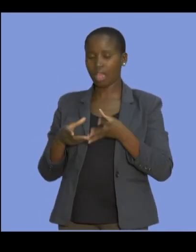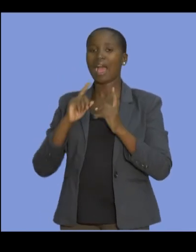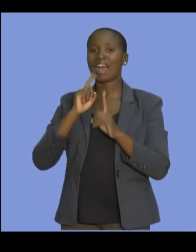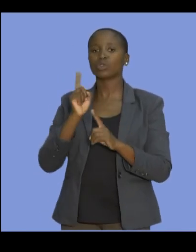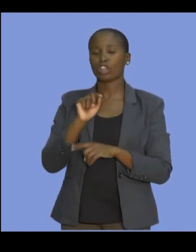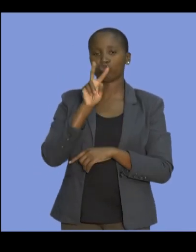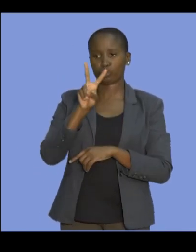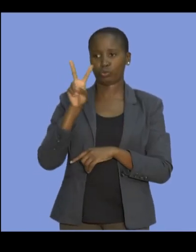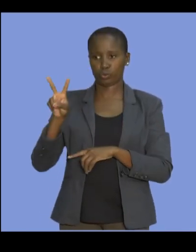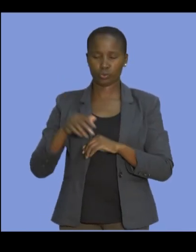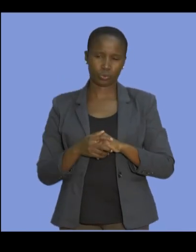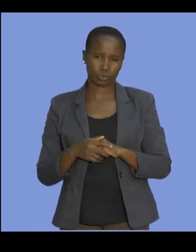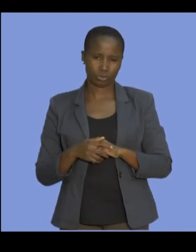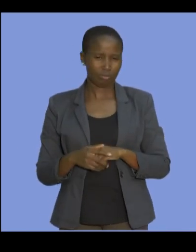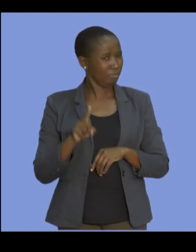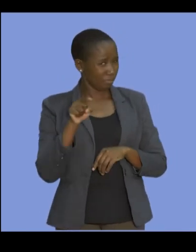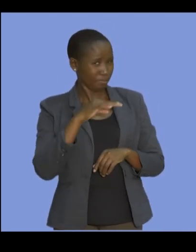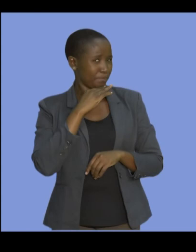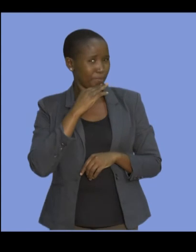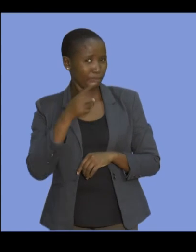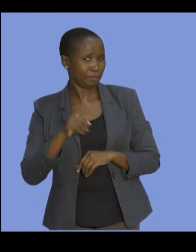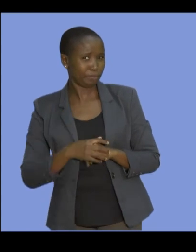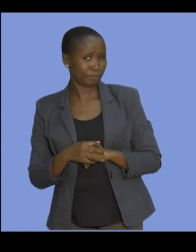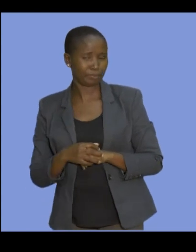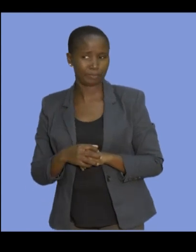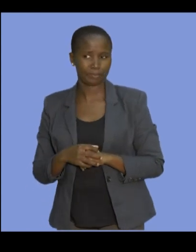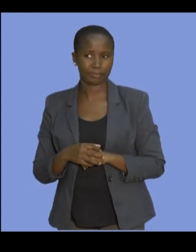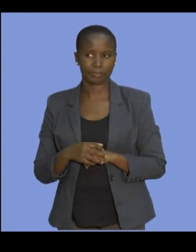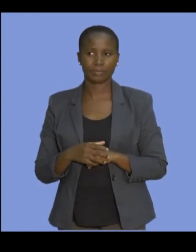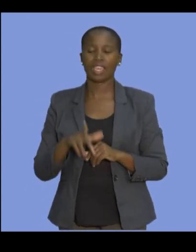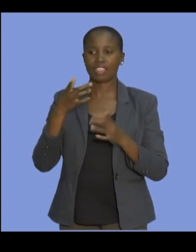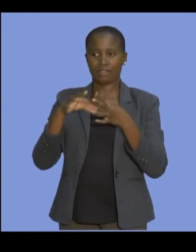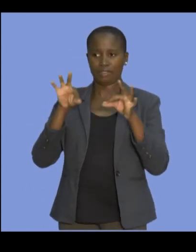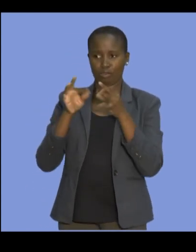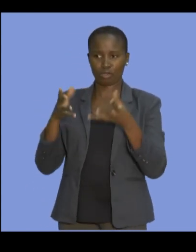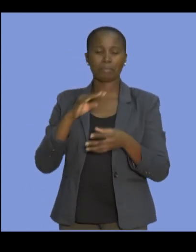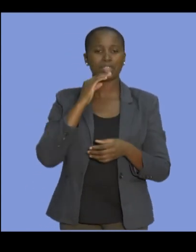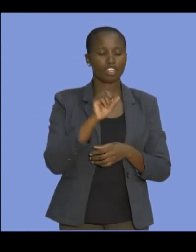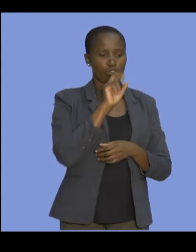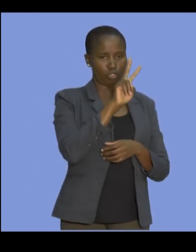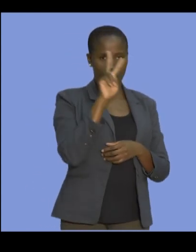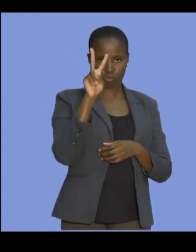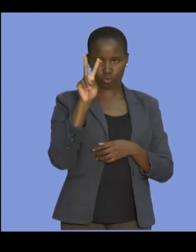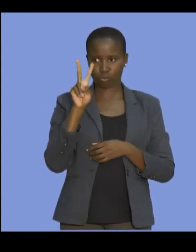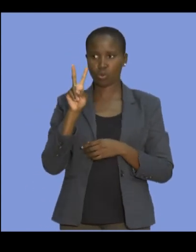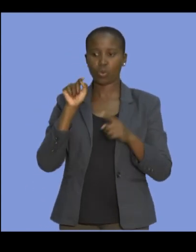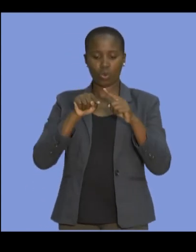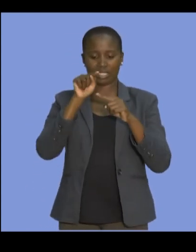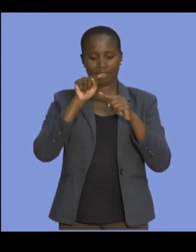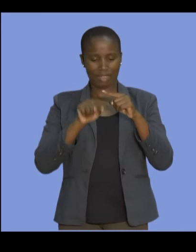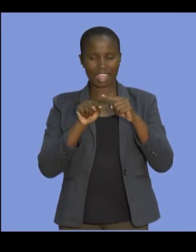Now, what does this mean? This is our variance. That will be 22 divided by